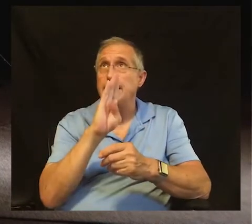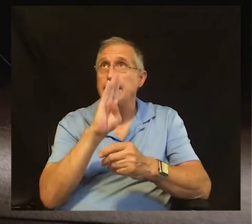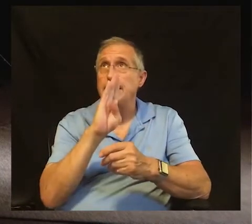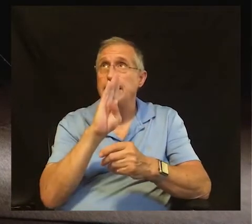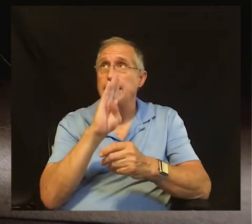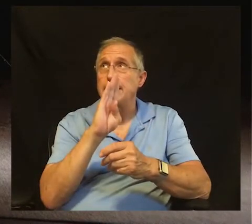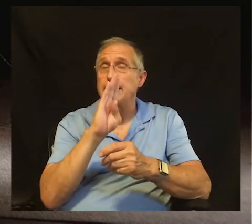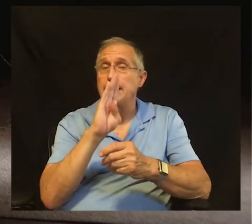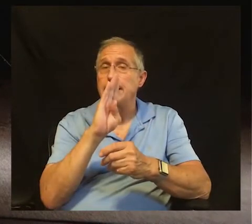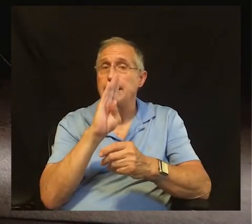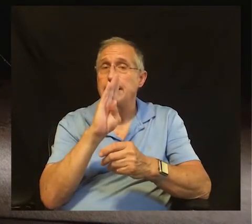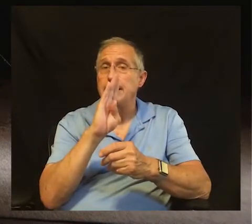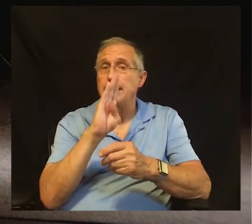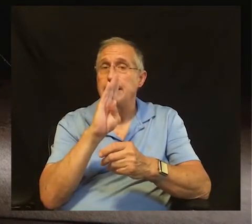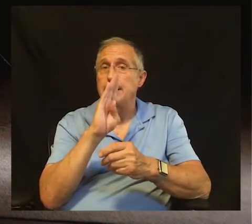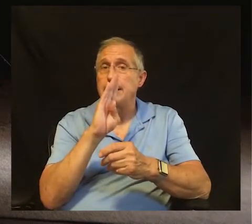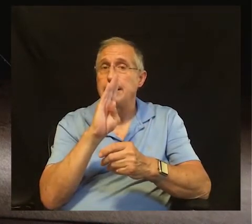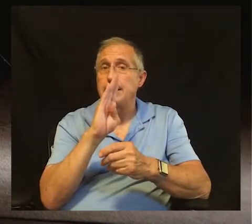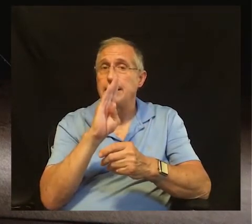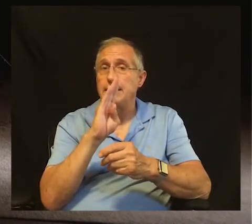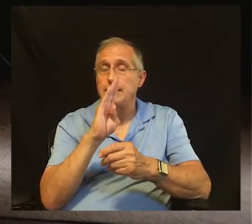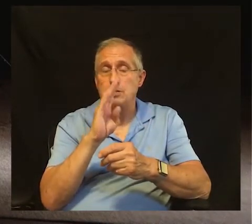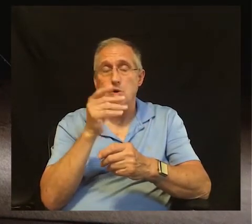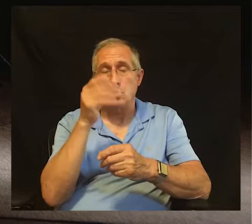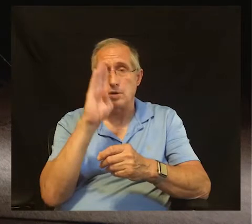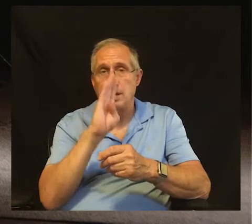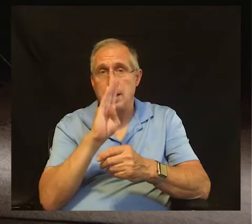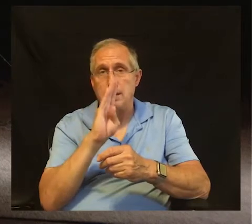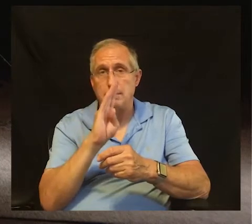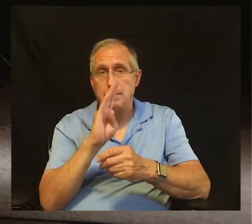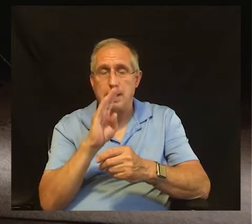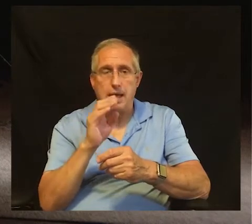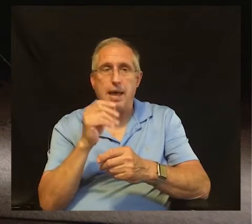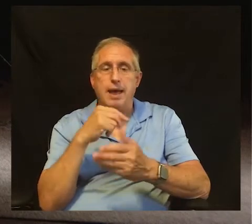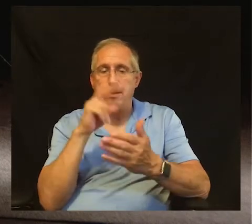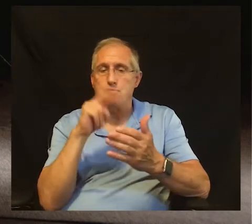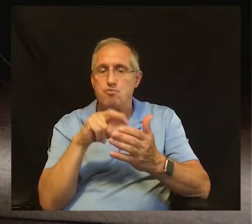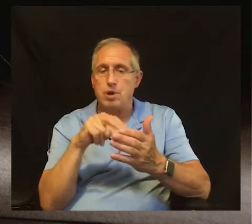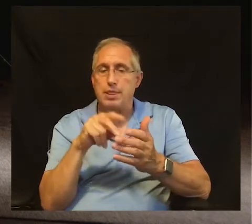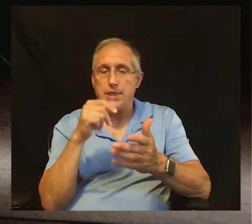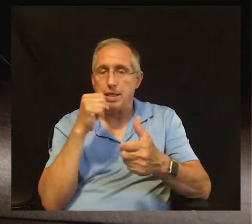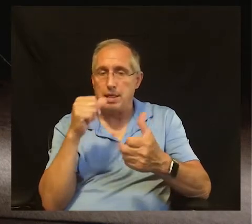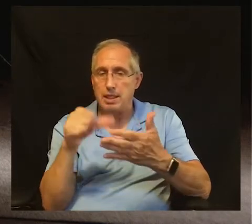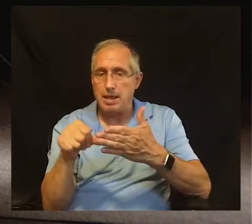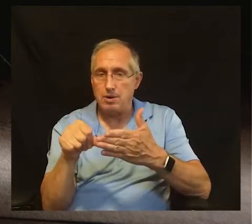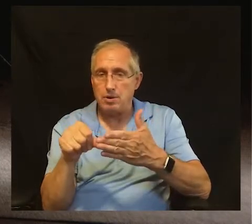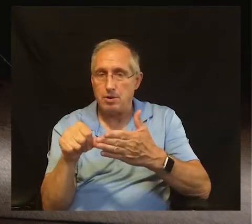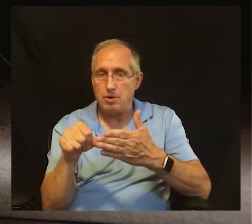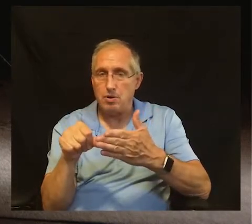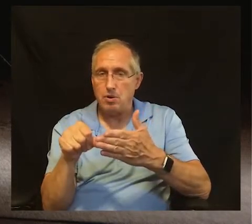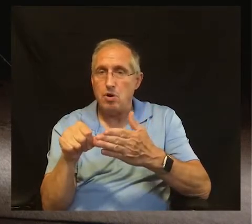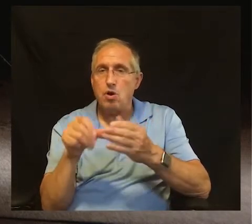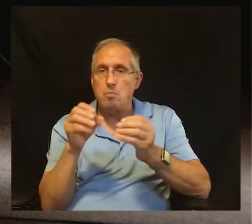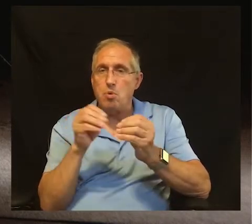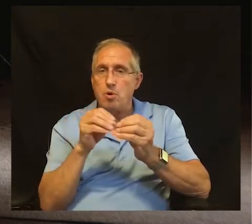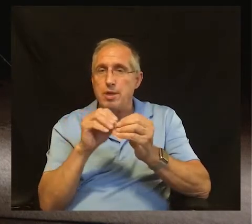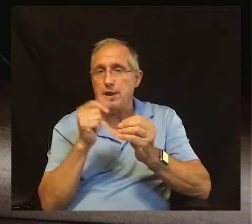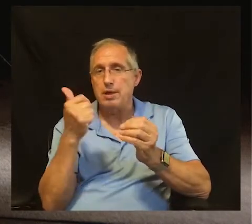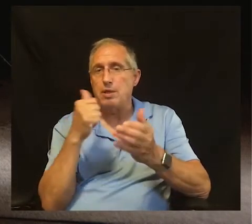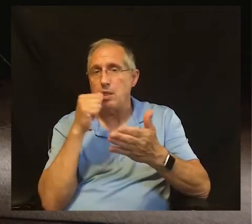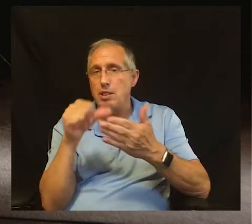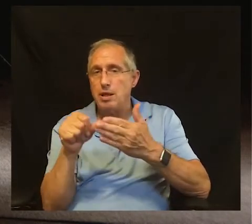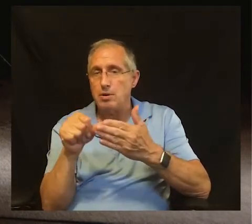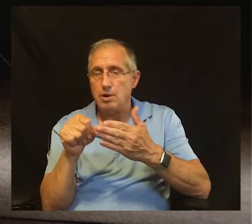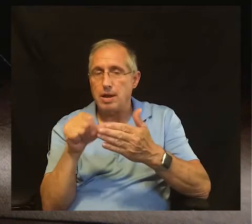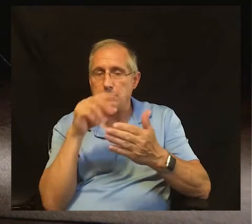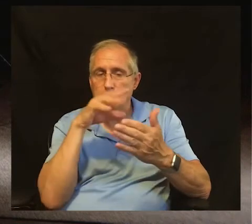is at hand. Or literally, this is so good. I've read the letter to the Philippian church more than any other